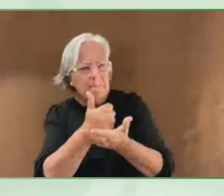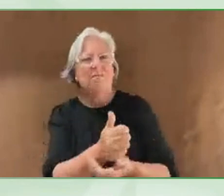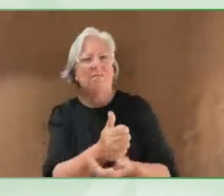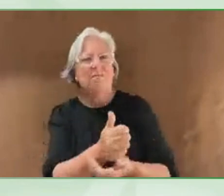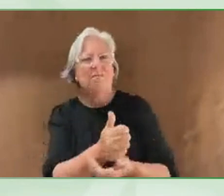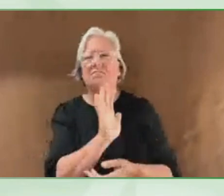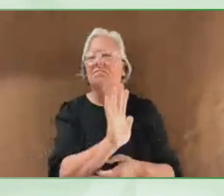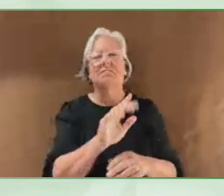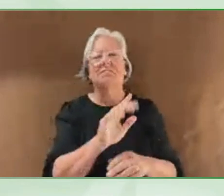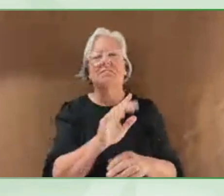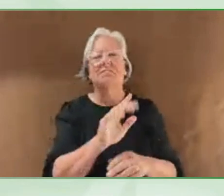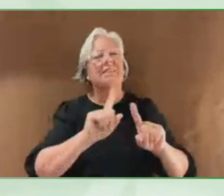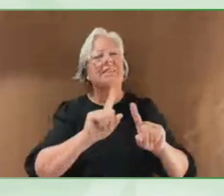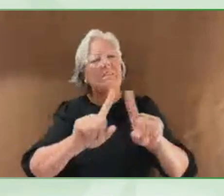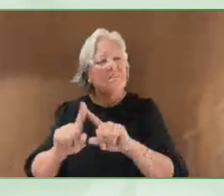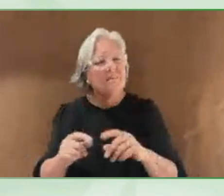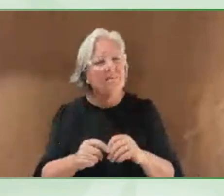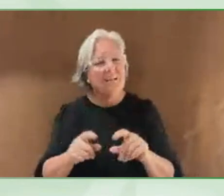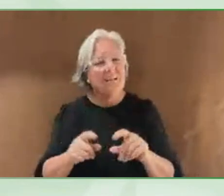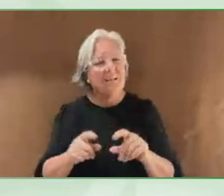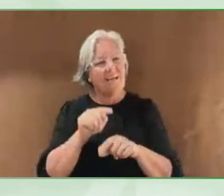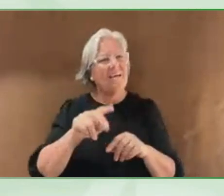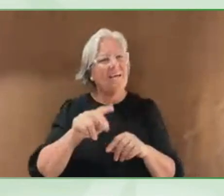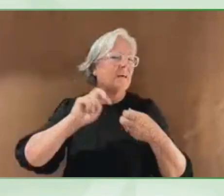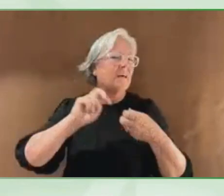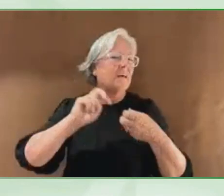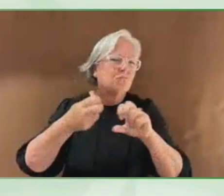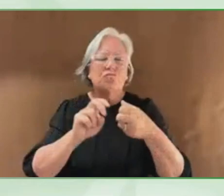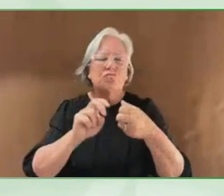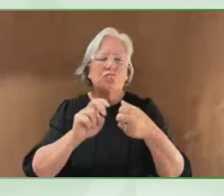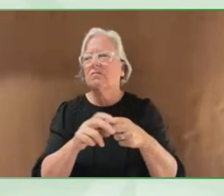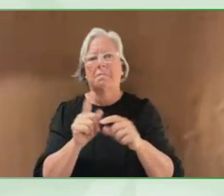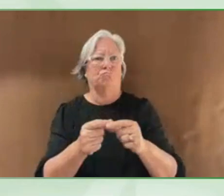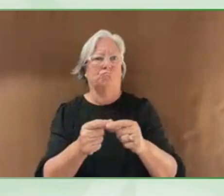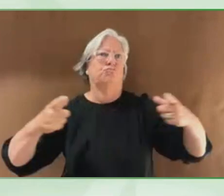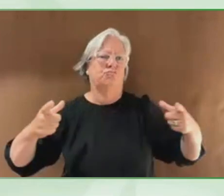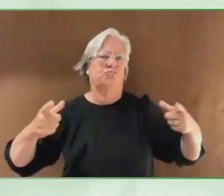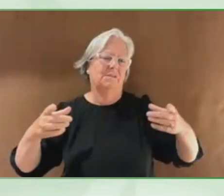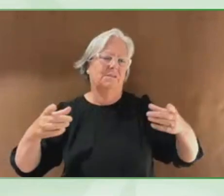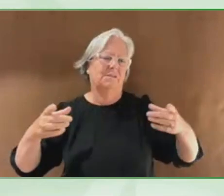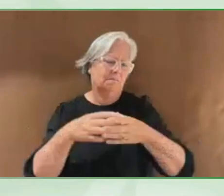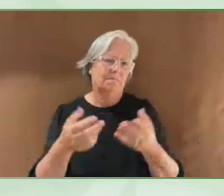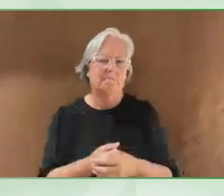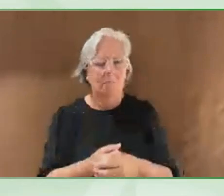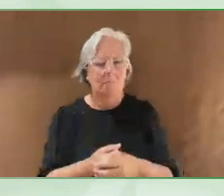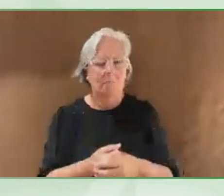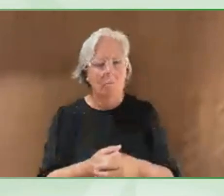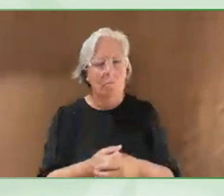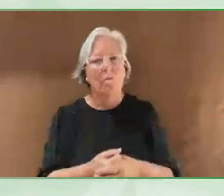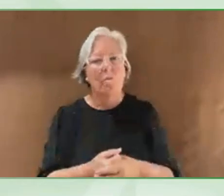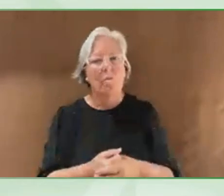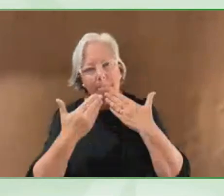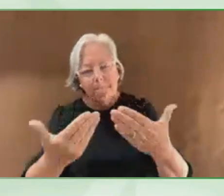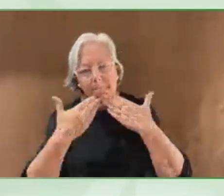that happen with, the big teams that we have in the business. Thank you for sharing this. And